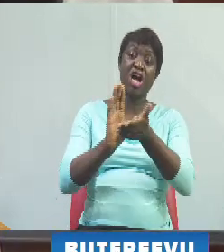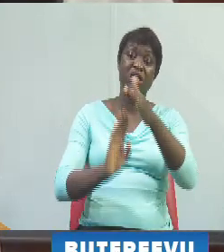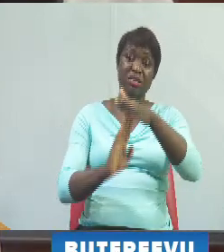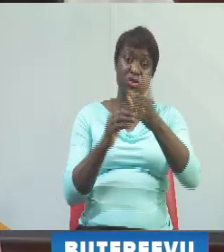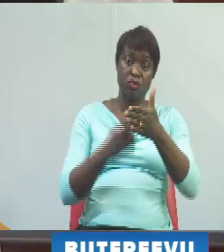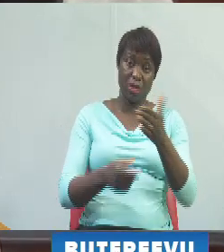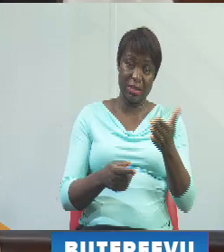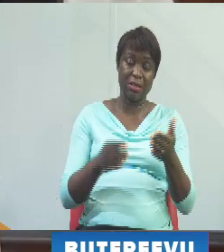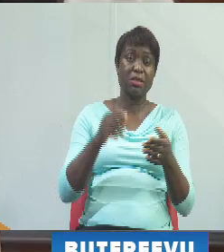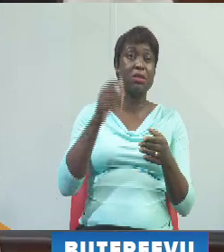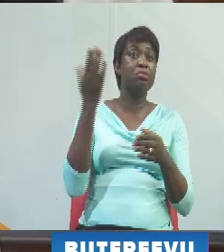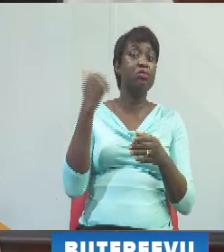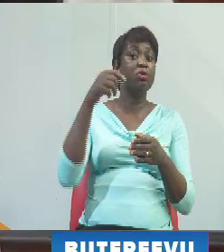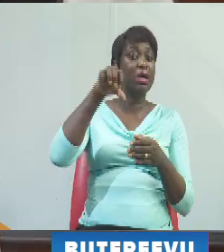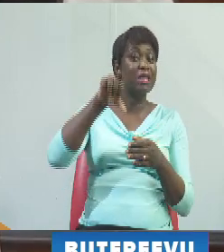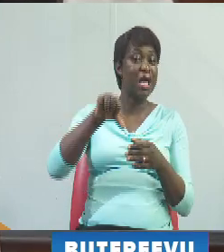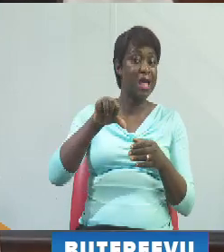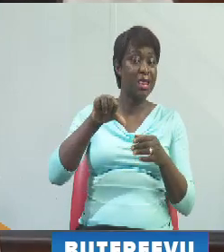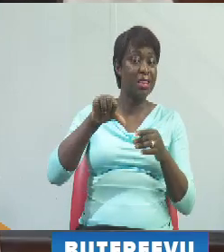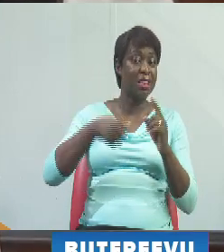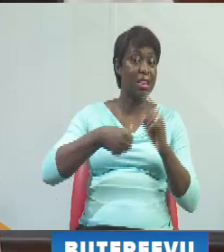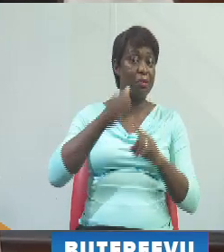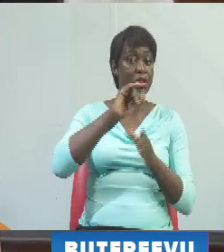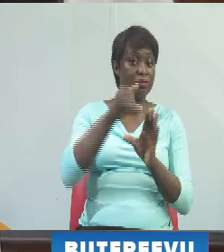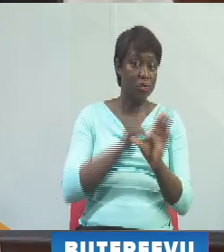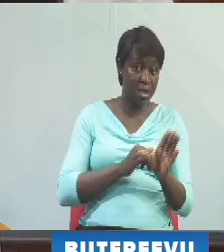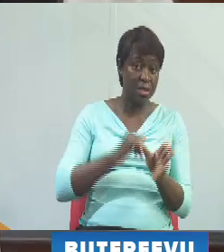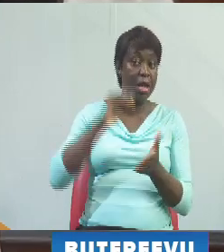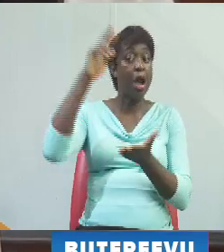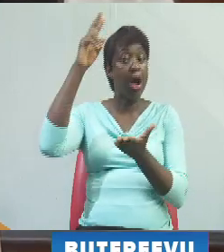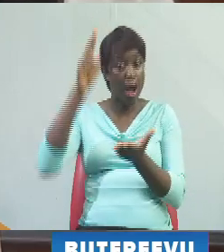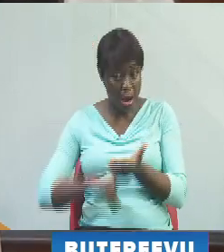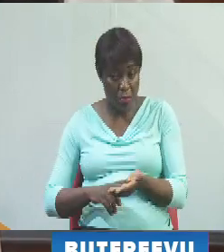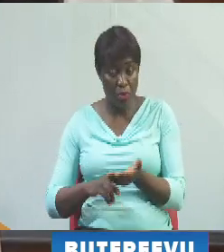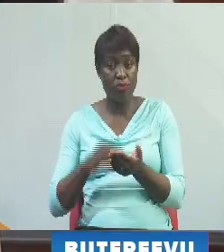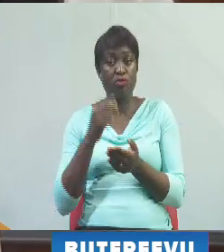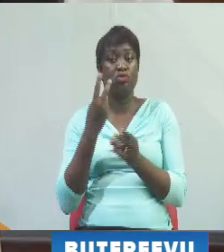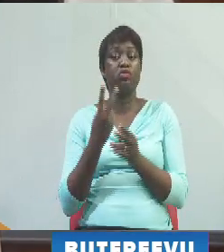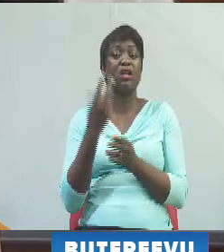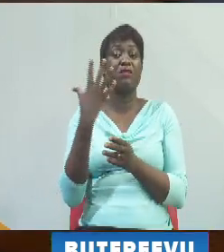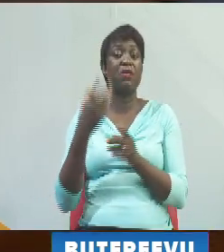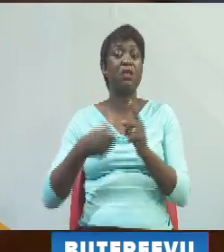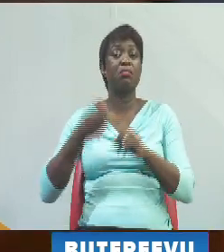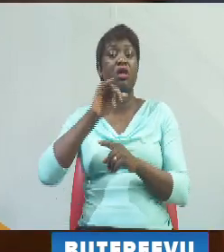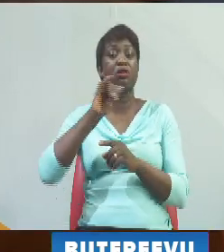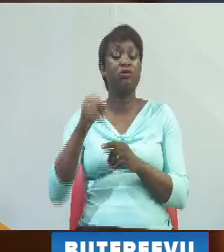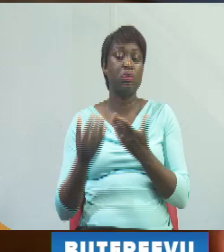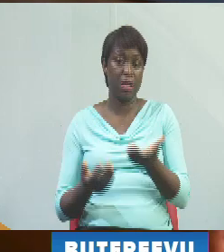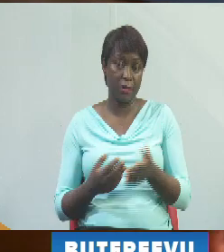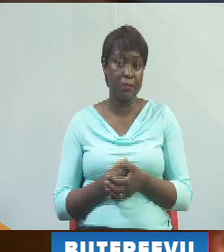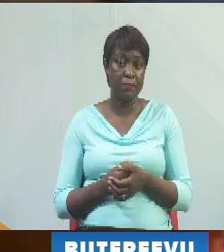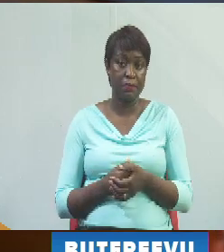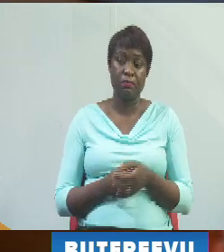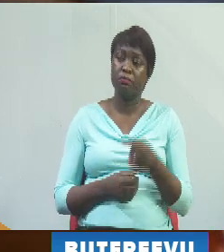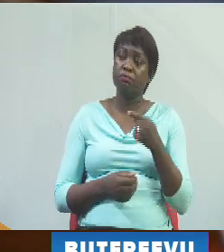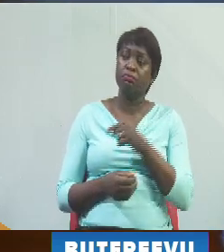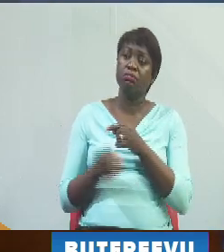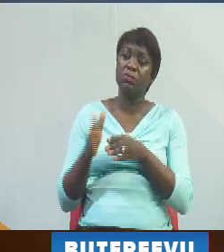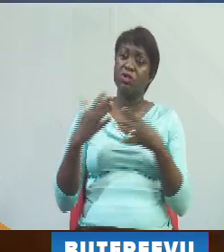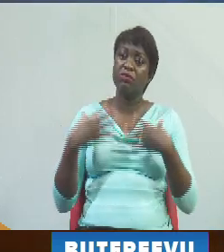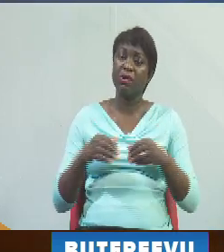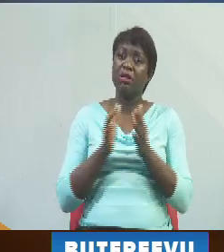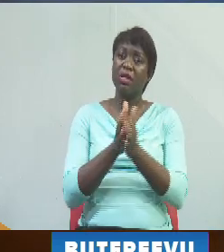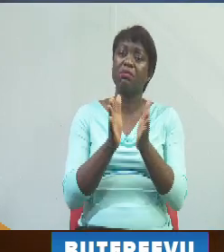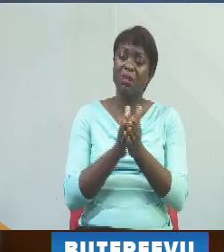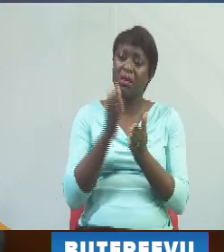was 9th of July. The actual approval date was 25th of July. Achenga ategeeza nti kivuddeko